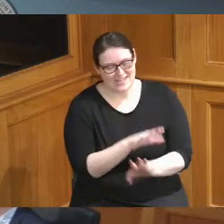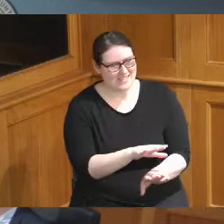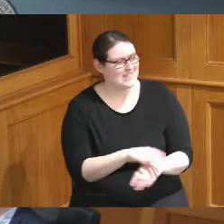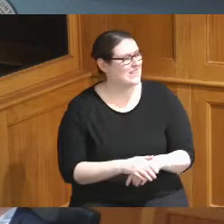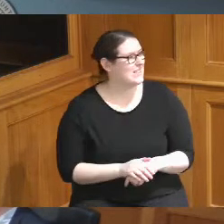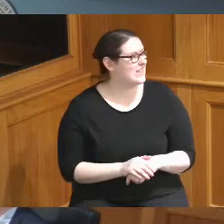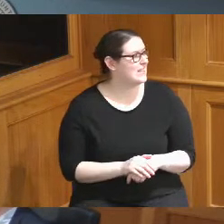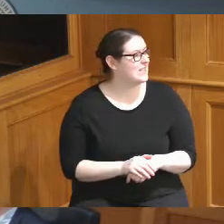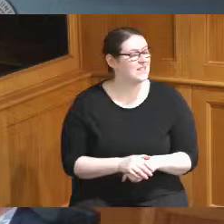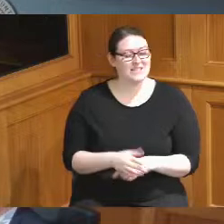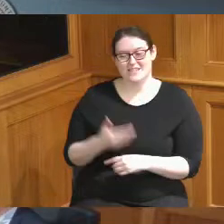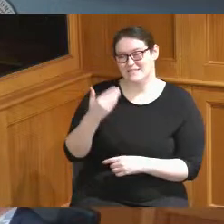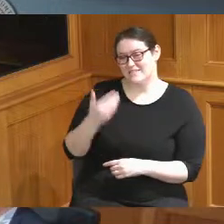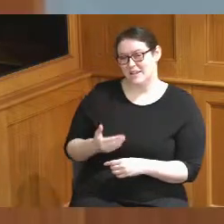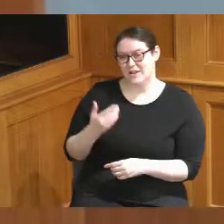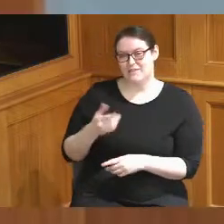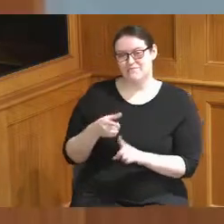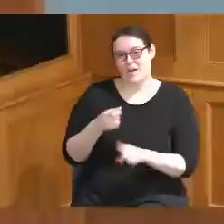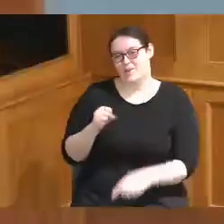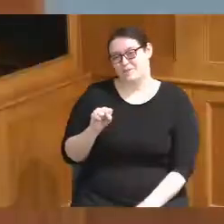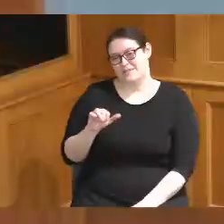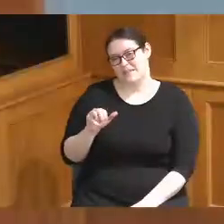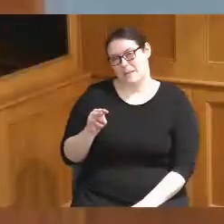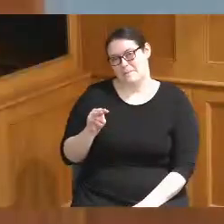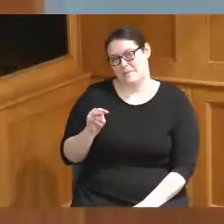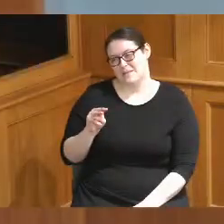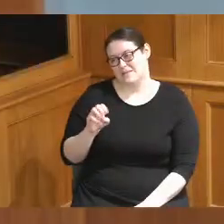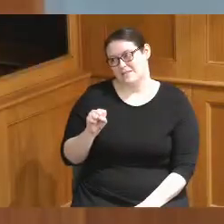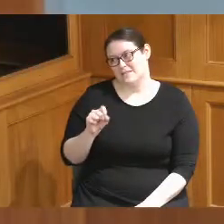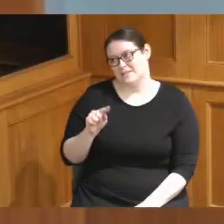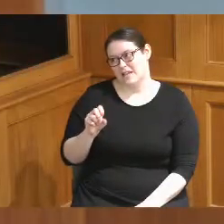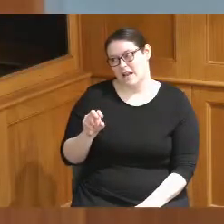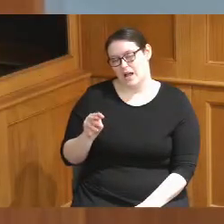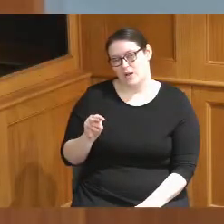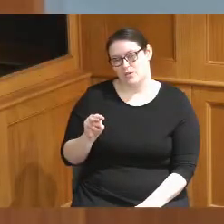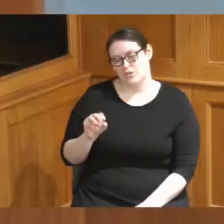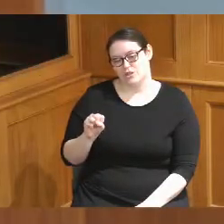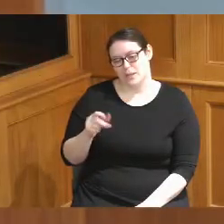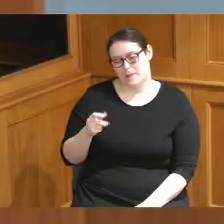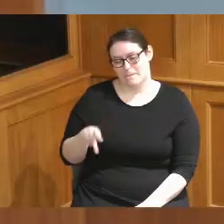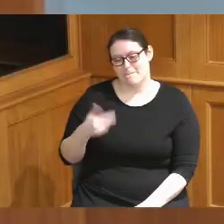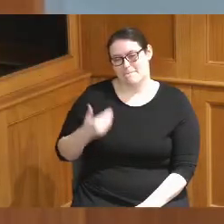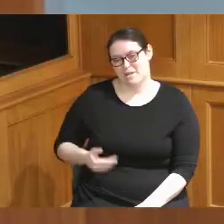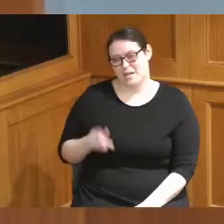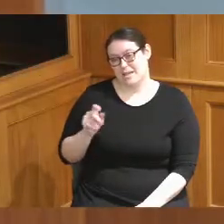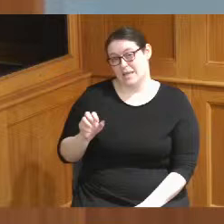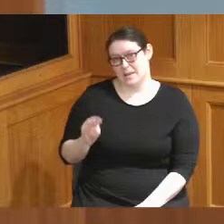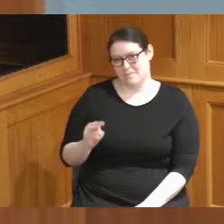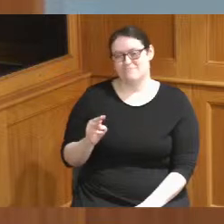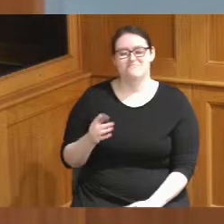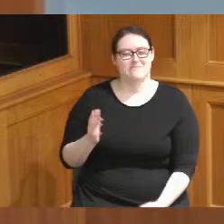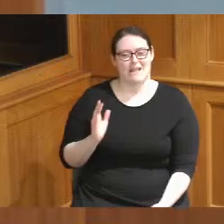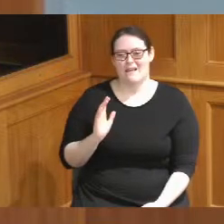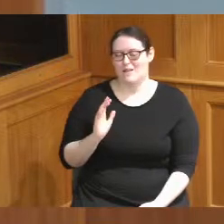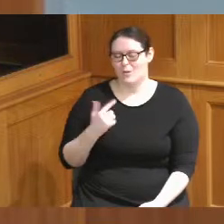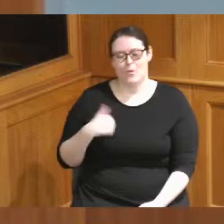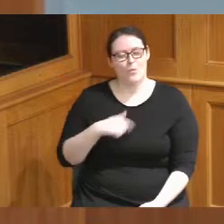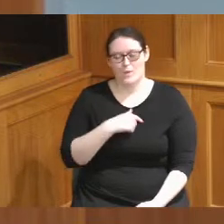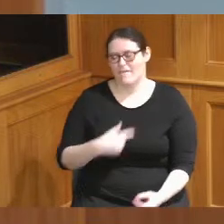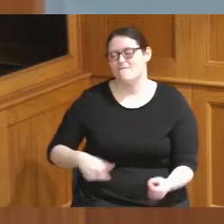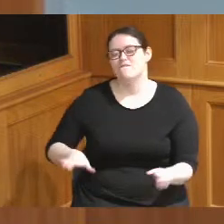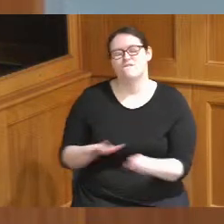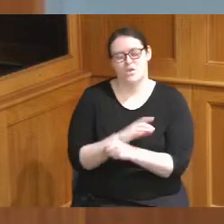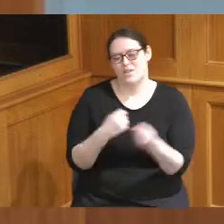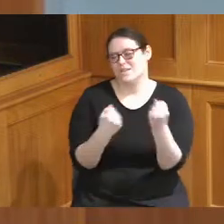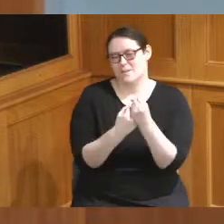Kim LaPensi, Sims Township Administrator. Yes, Sims Township is in full support of this application. Very good, short and sweet. Okay, all